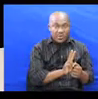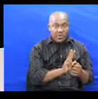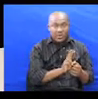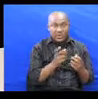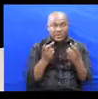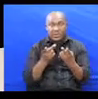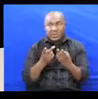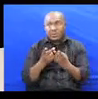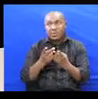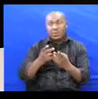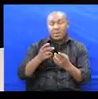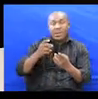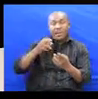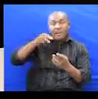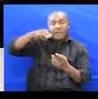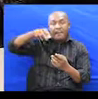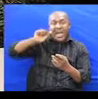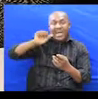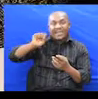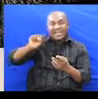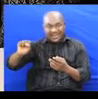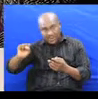concentration. This is same as